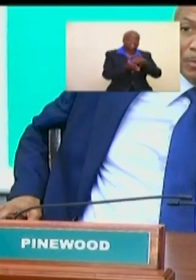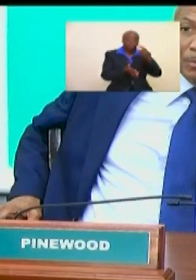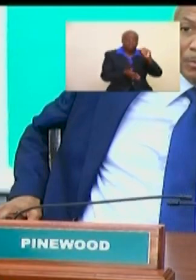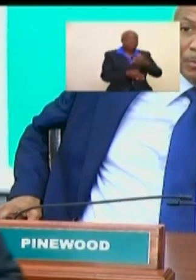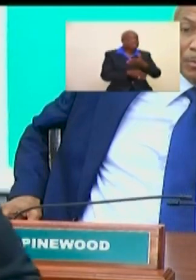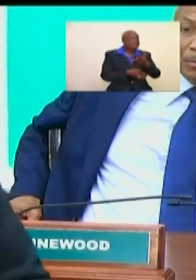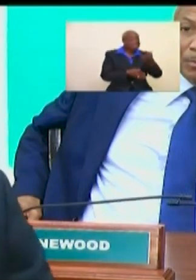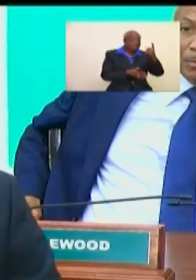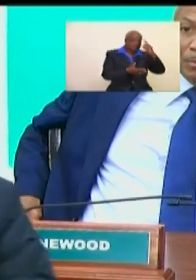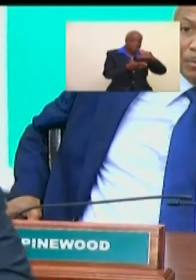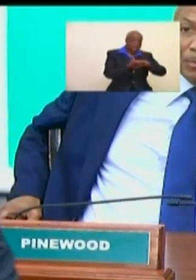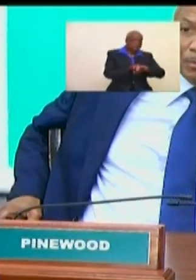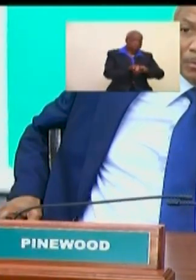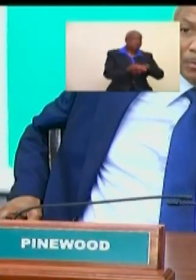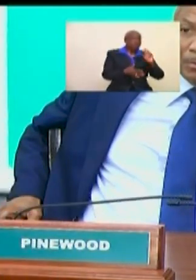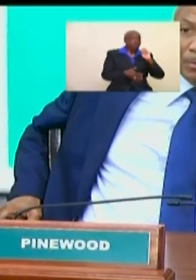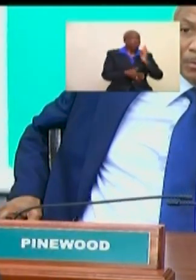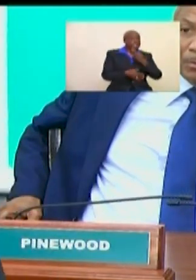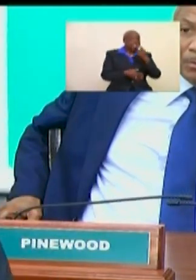should have been.